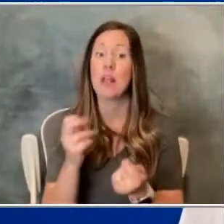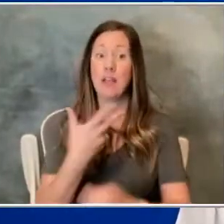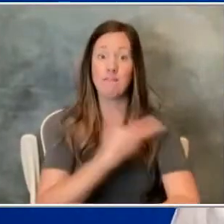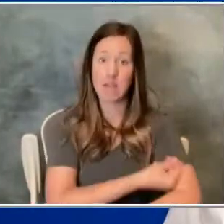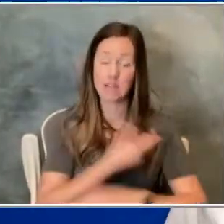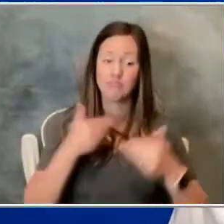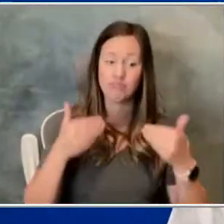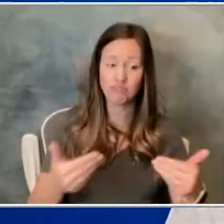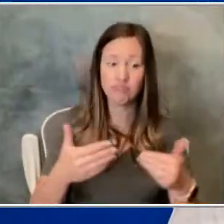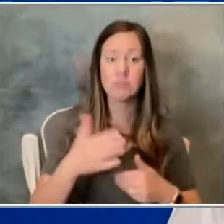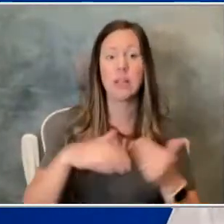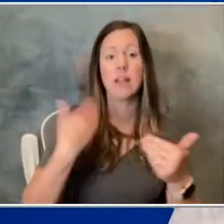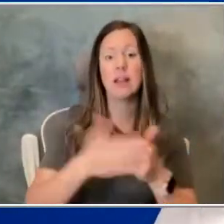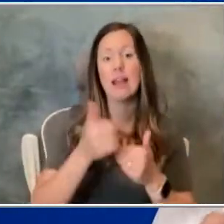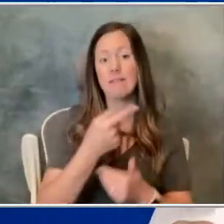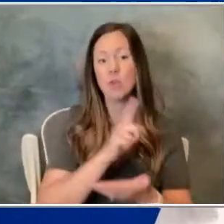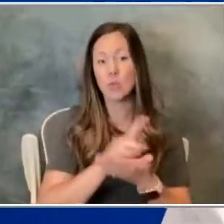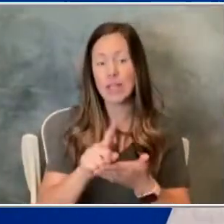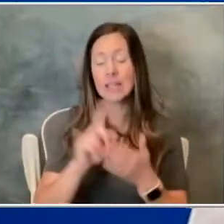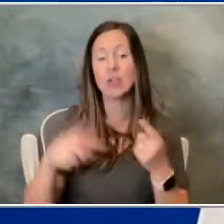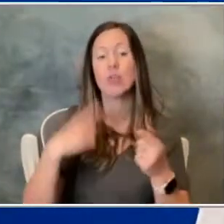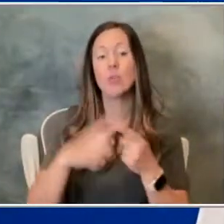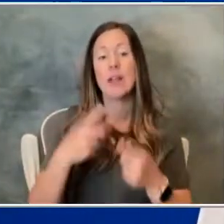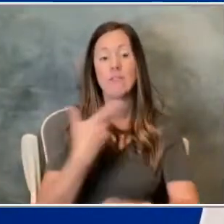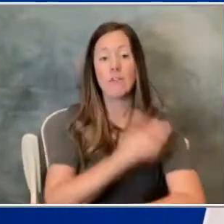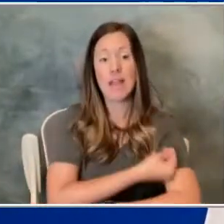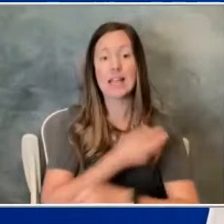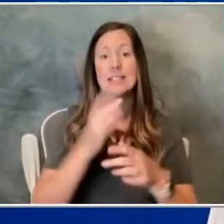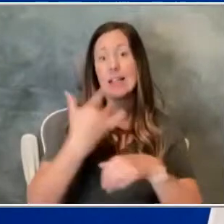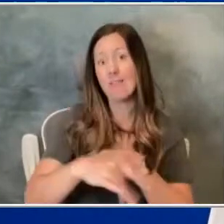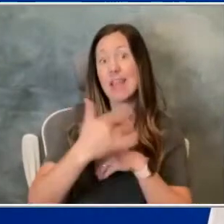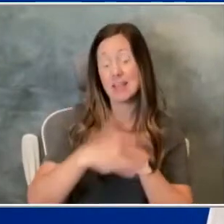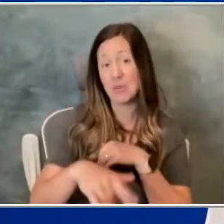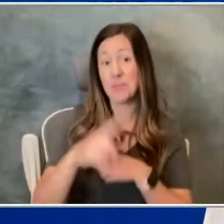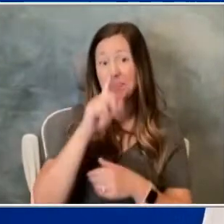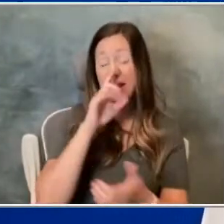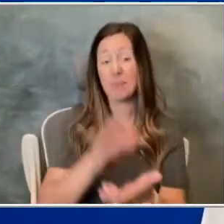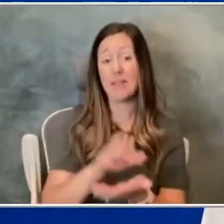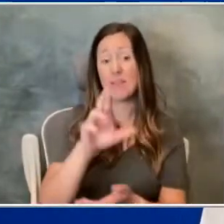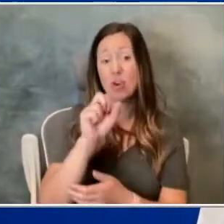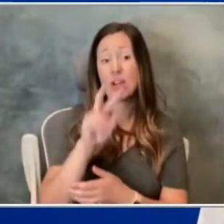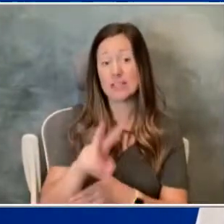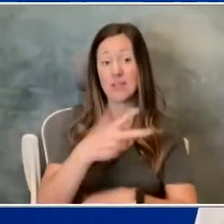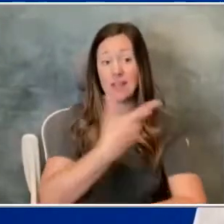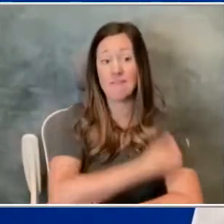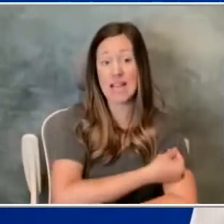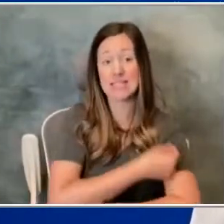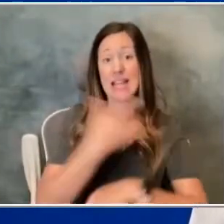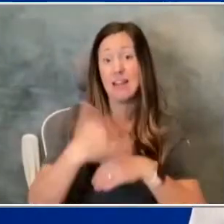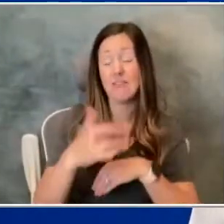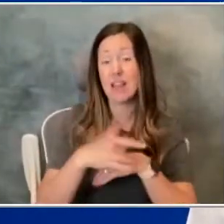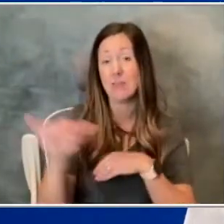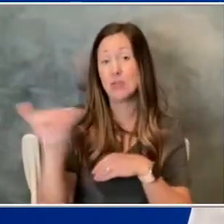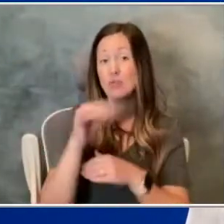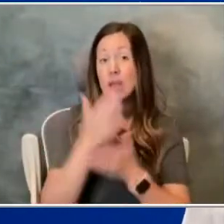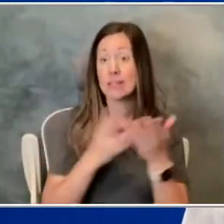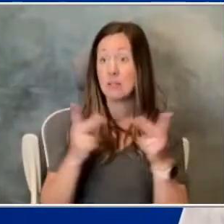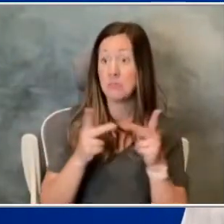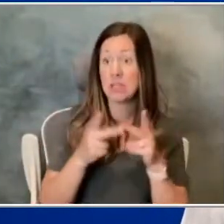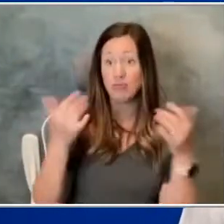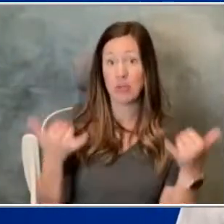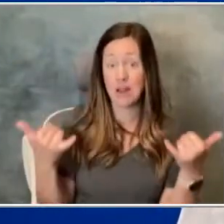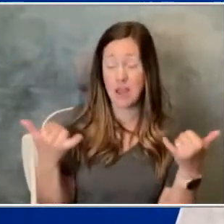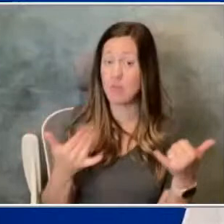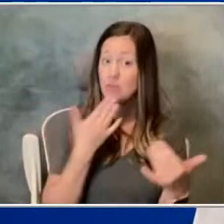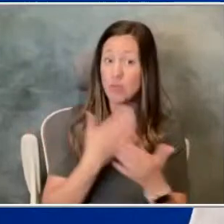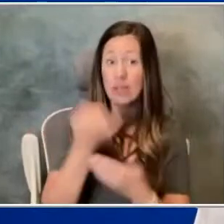in the next few weeks when these vaccines are available. And I believe RSV vaccine is available at some places right now. It's a good idea to go